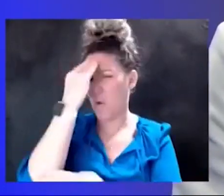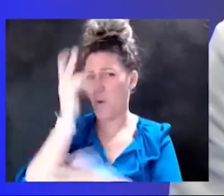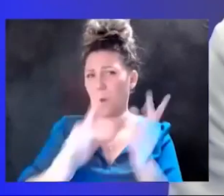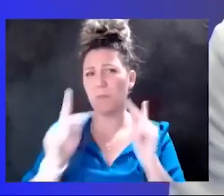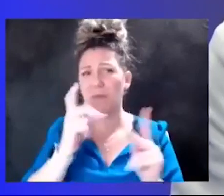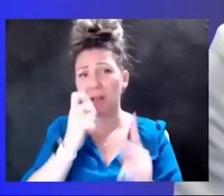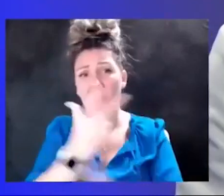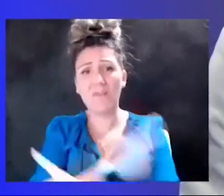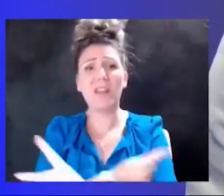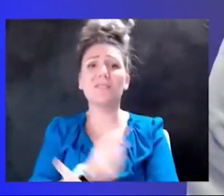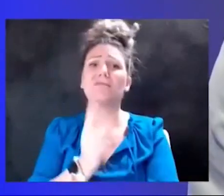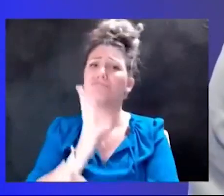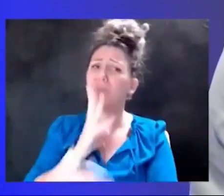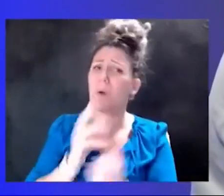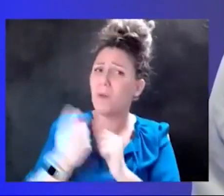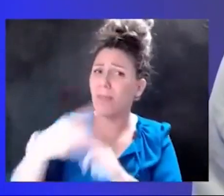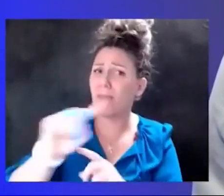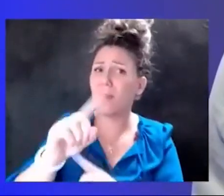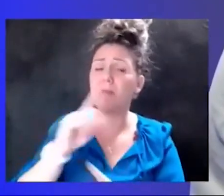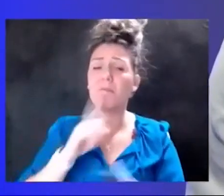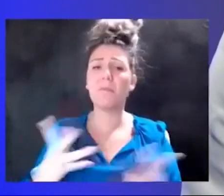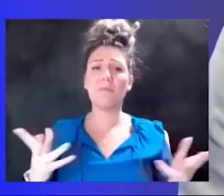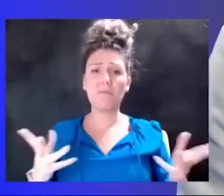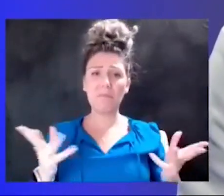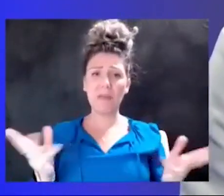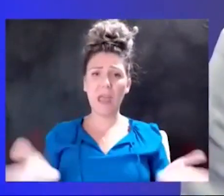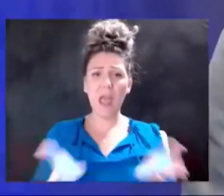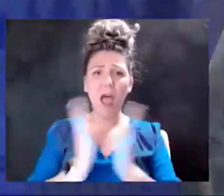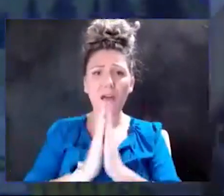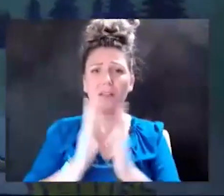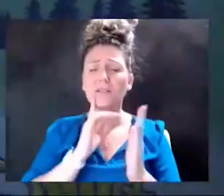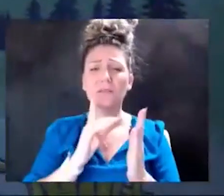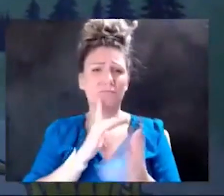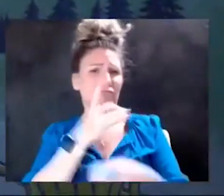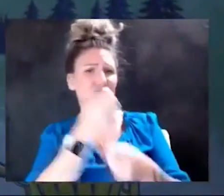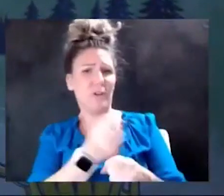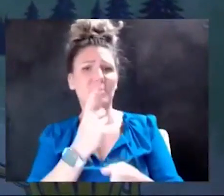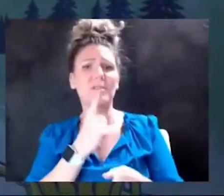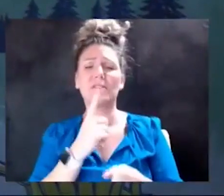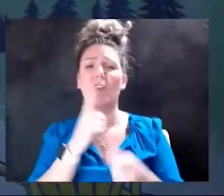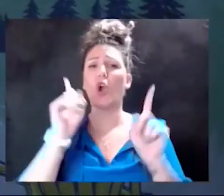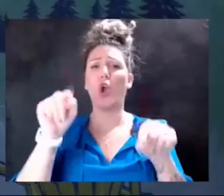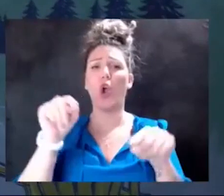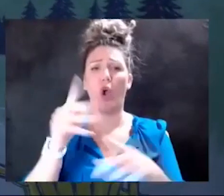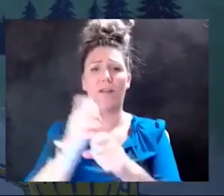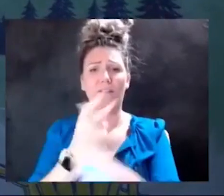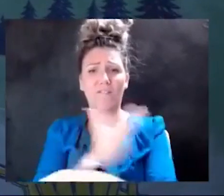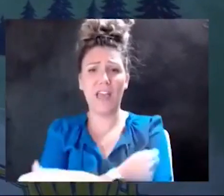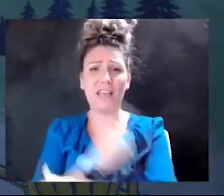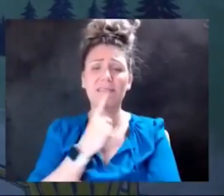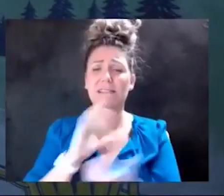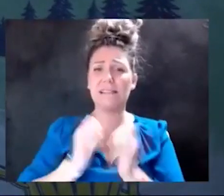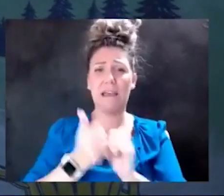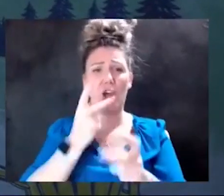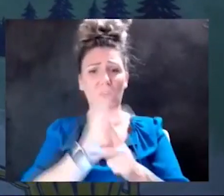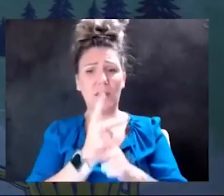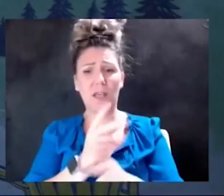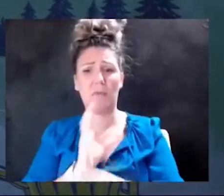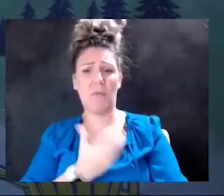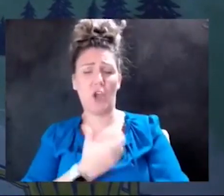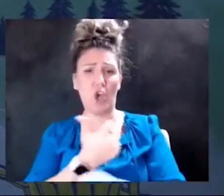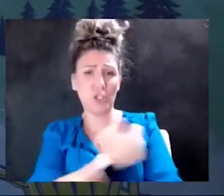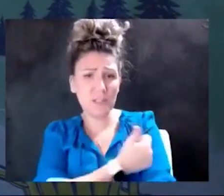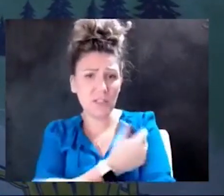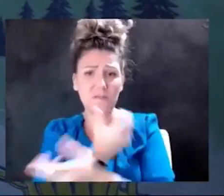them. Ask them to talk with trusted sources, but go get vaccinated, because this is the way that we can keep ourselves safe, our